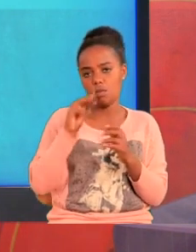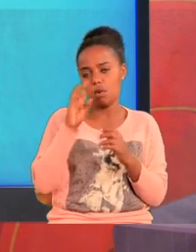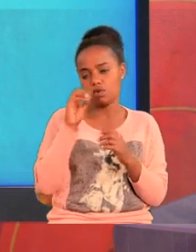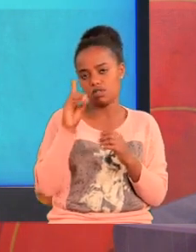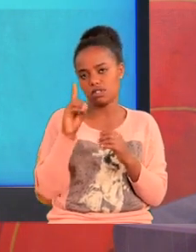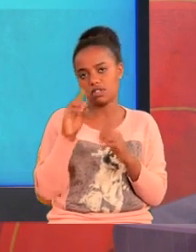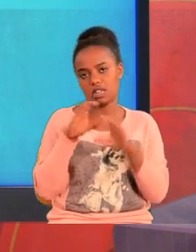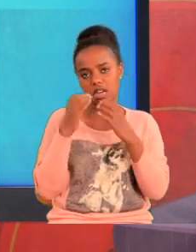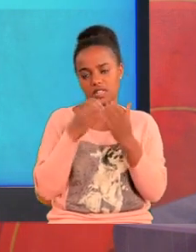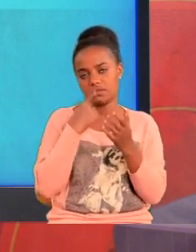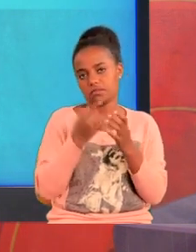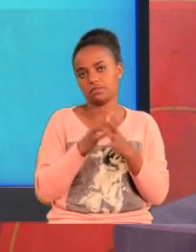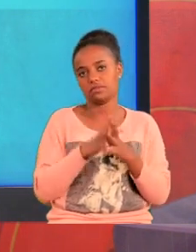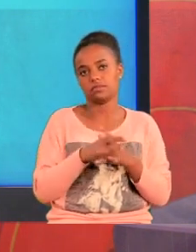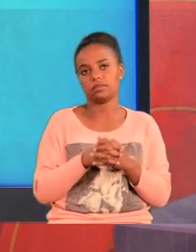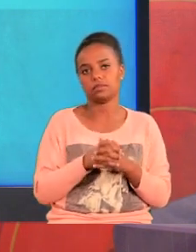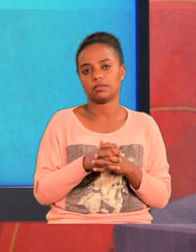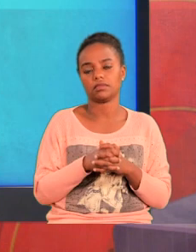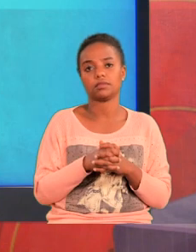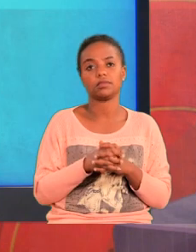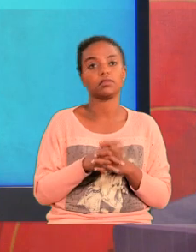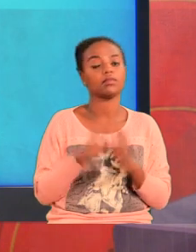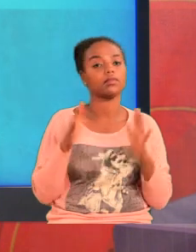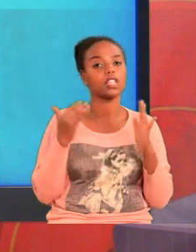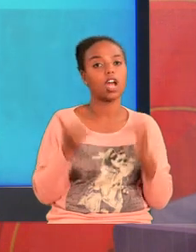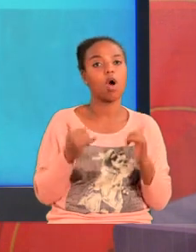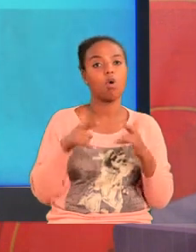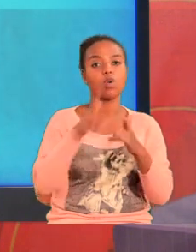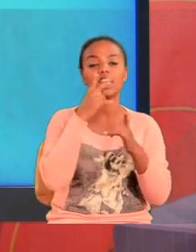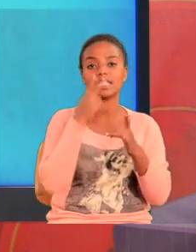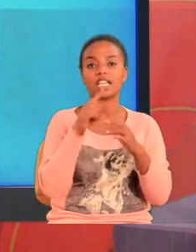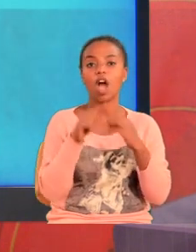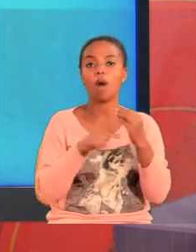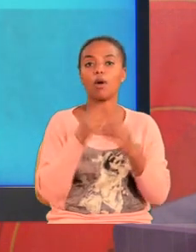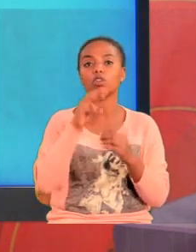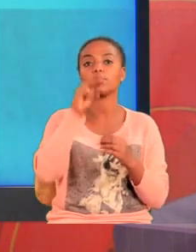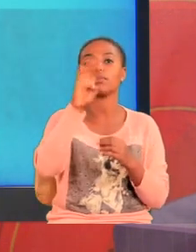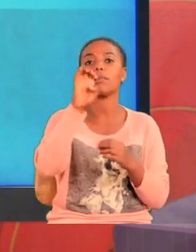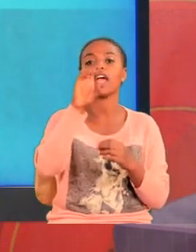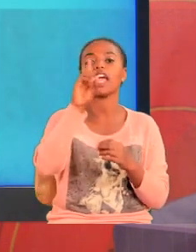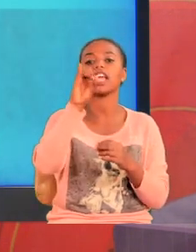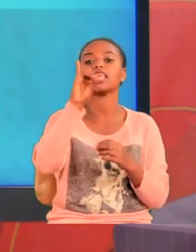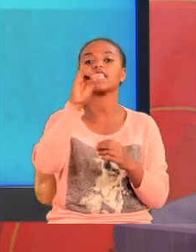Okay, now let's see about the median.